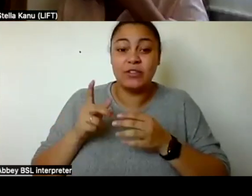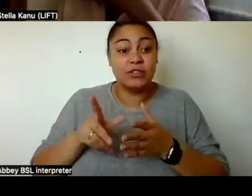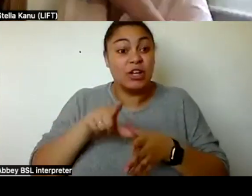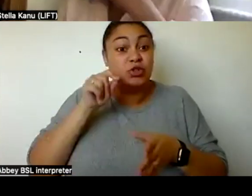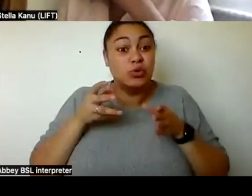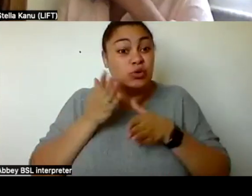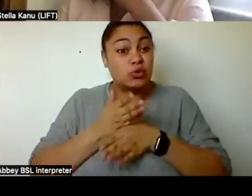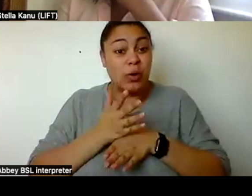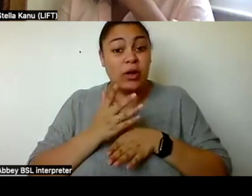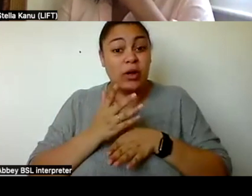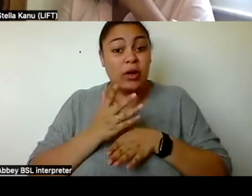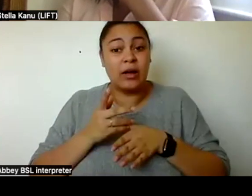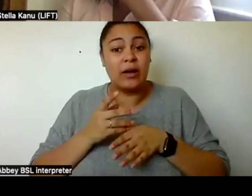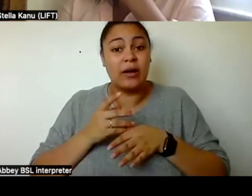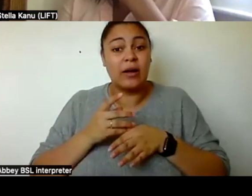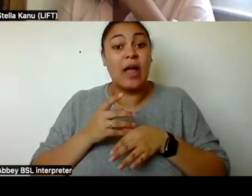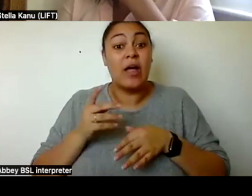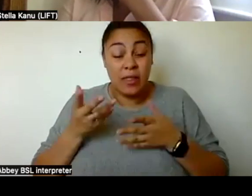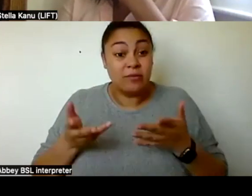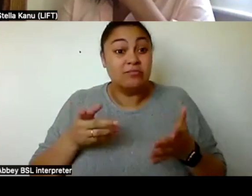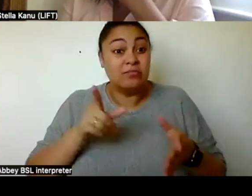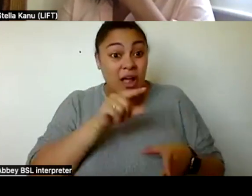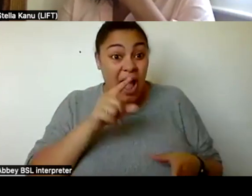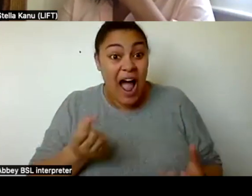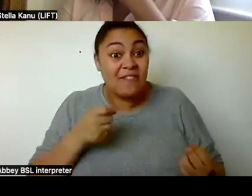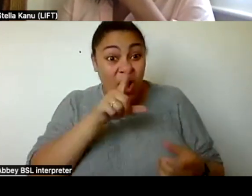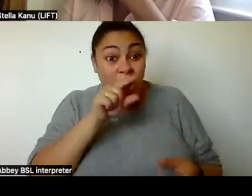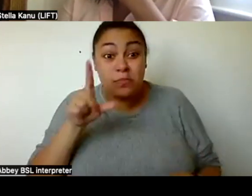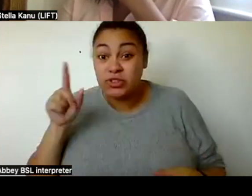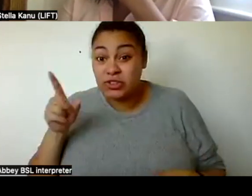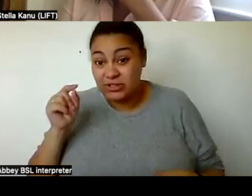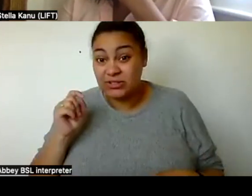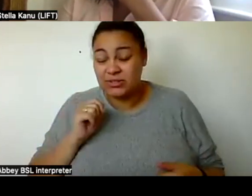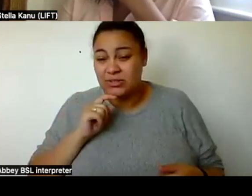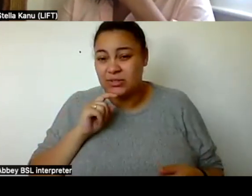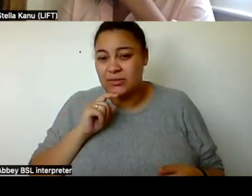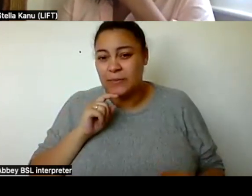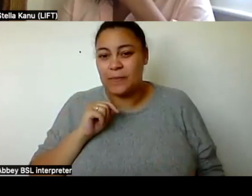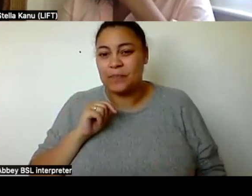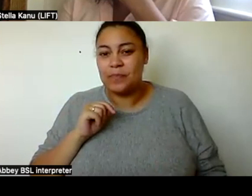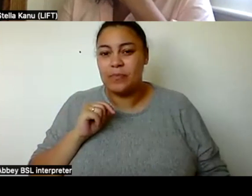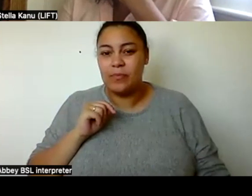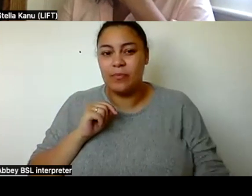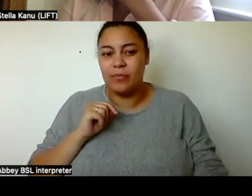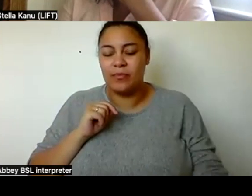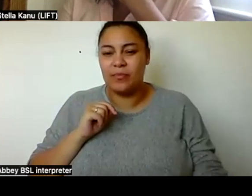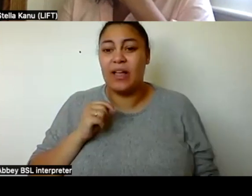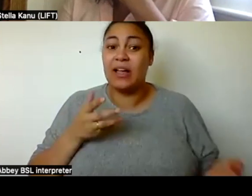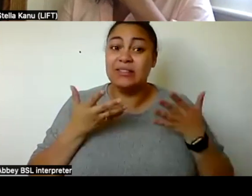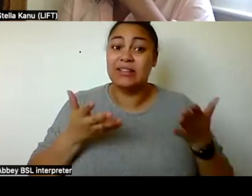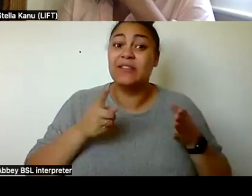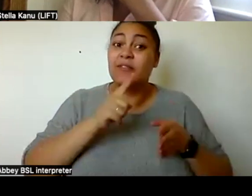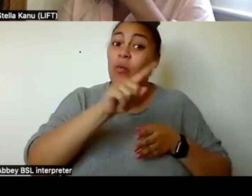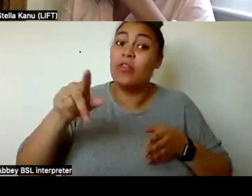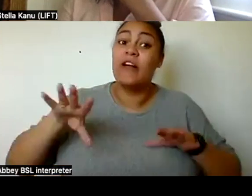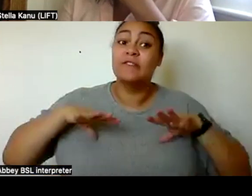and help us all see that those are options that we're choosing. And to give other freelance